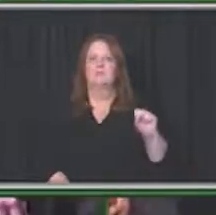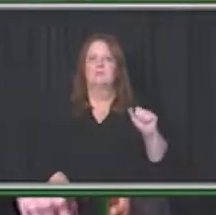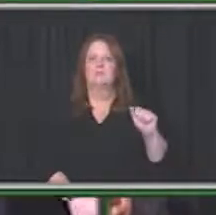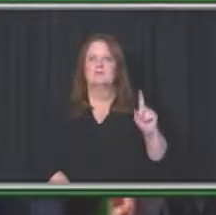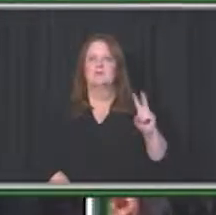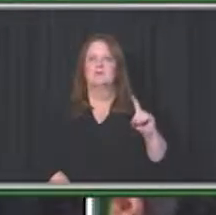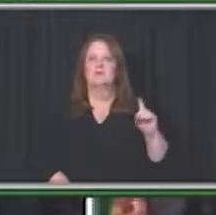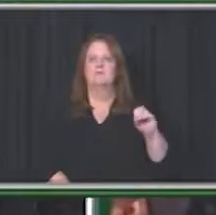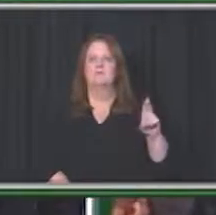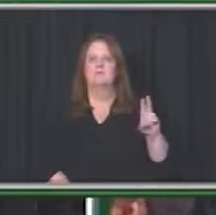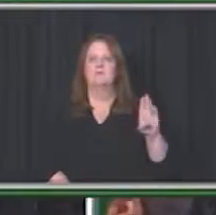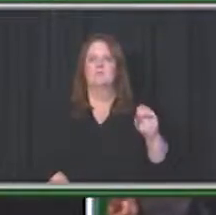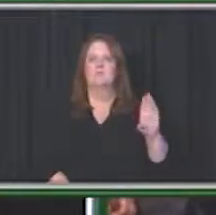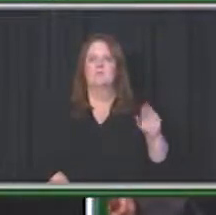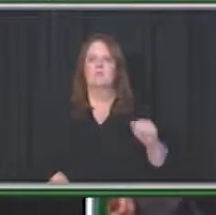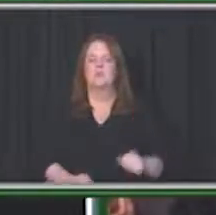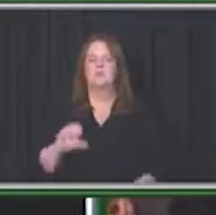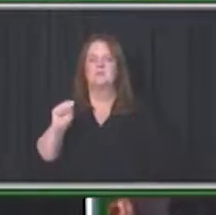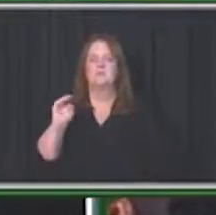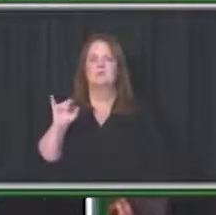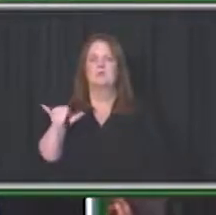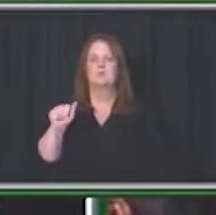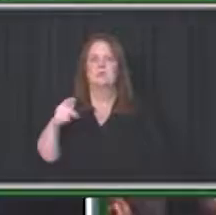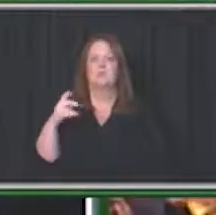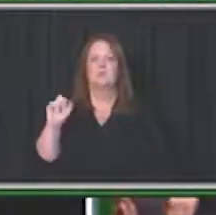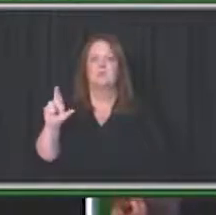Salvador Barba. Sonia Hiller.